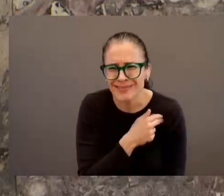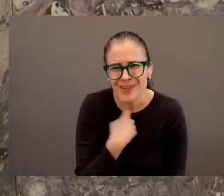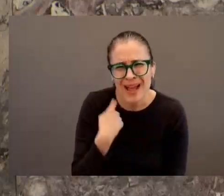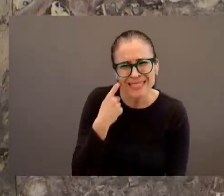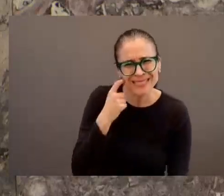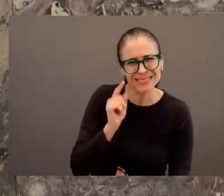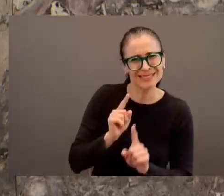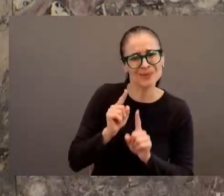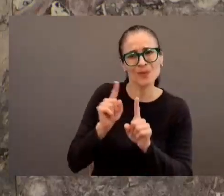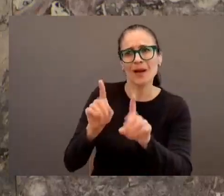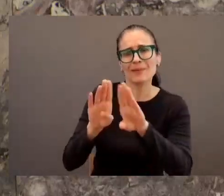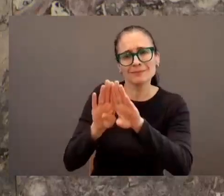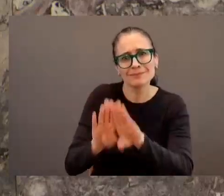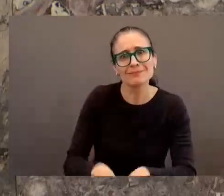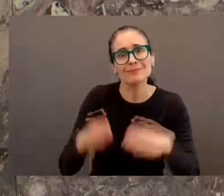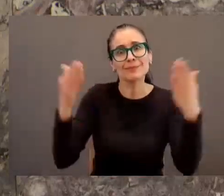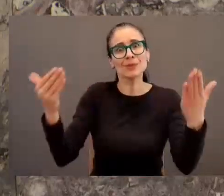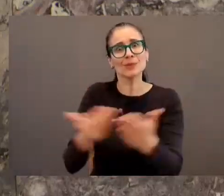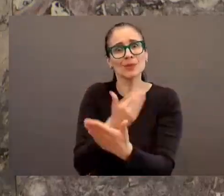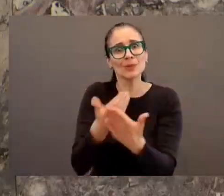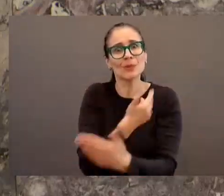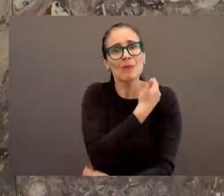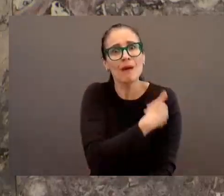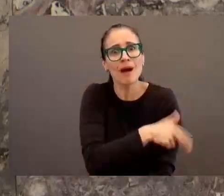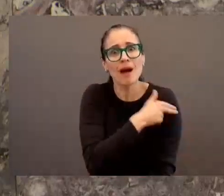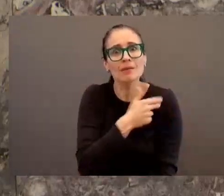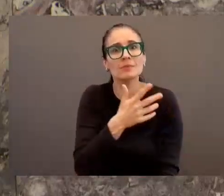hospital in the leader of the opposition's riding.